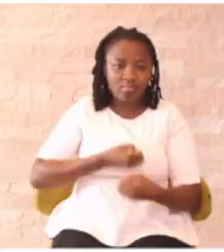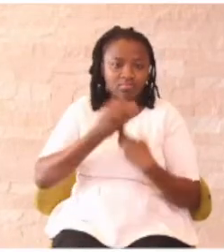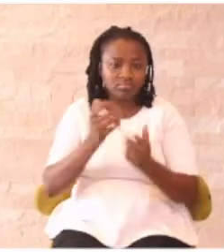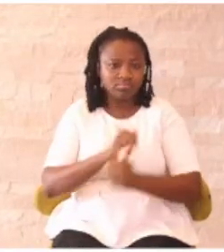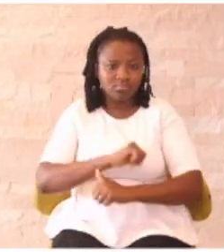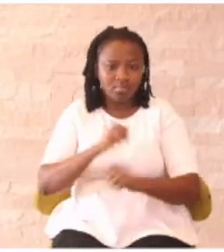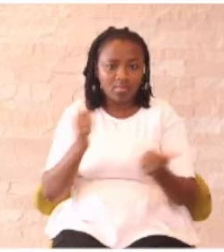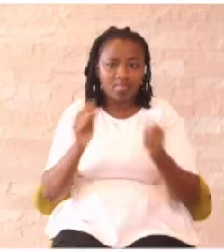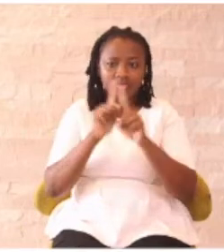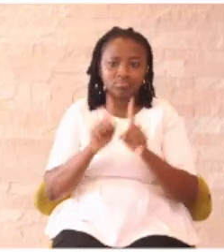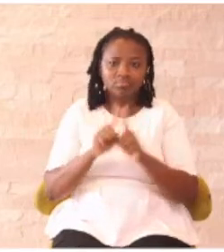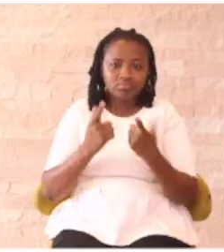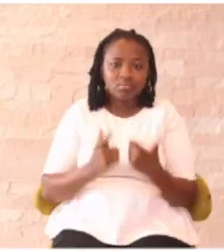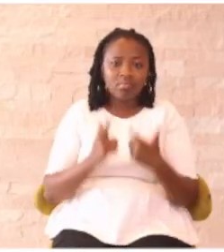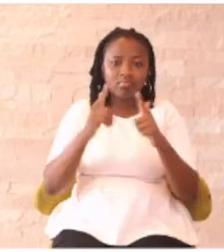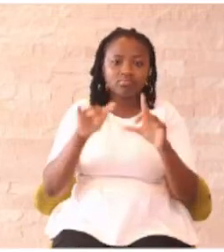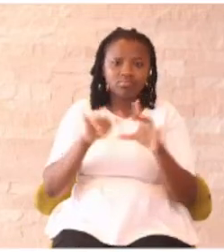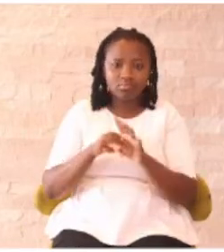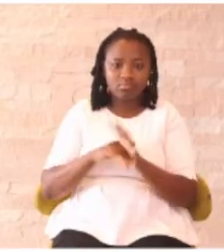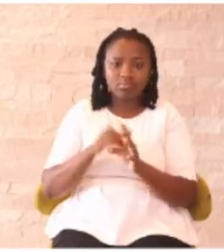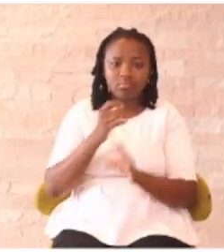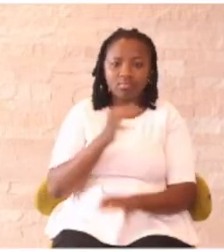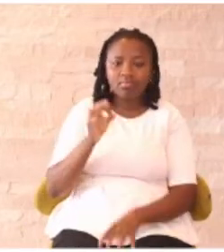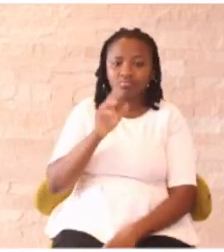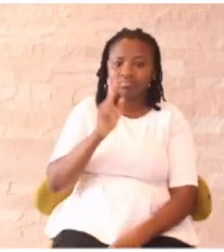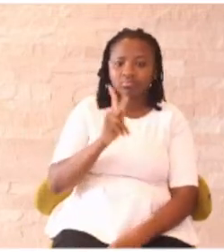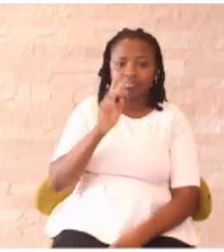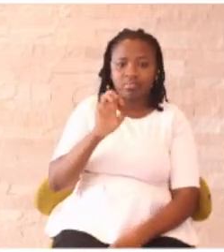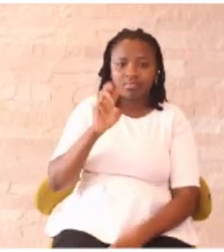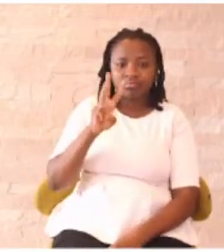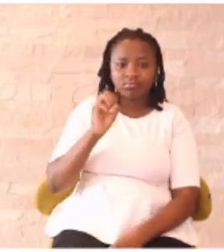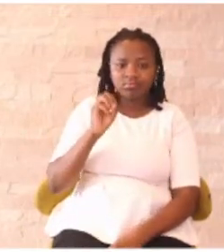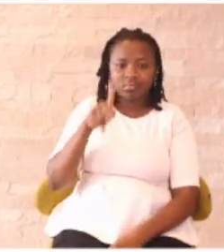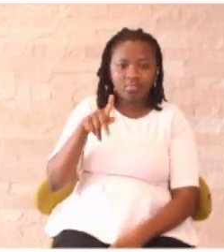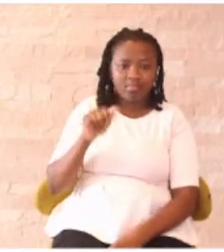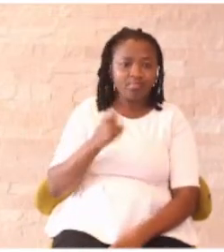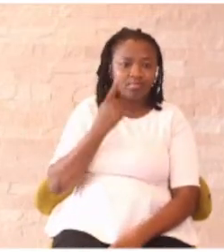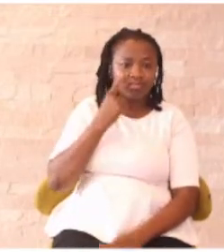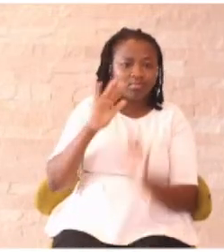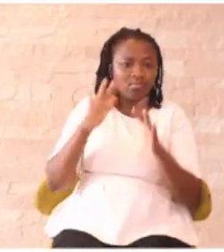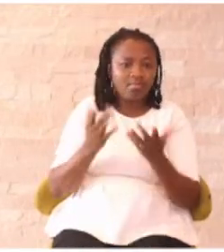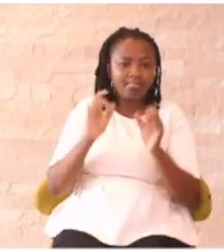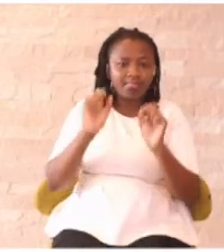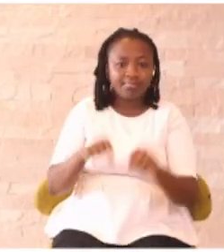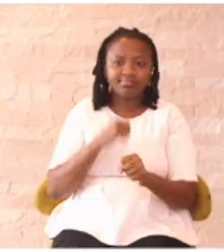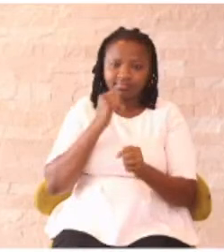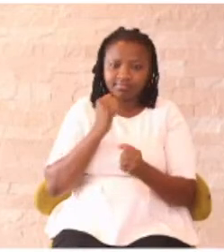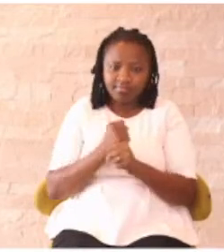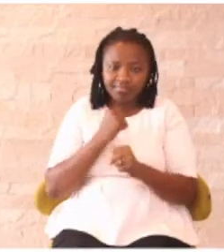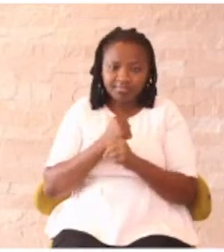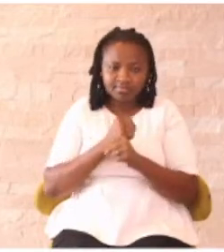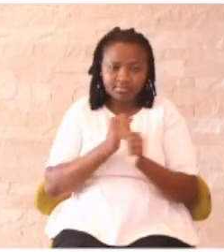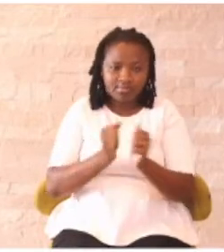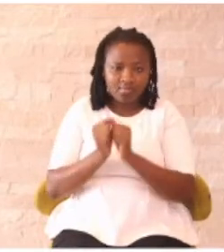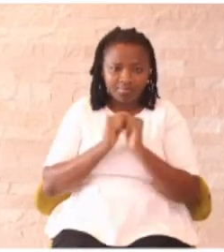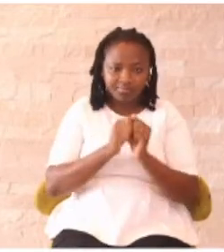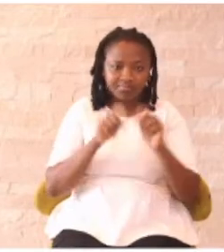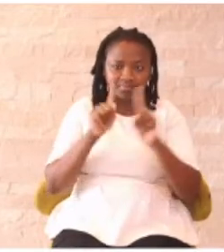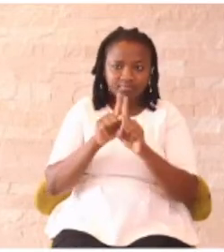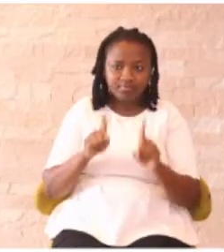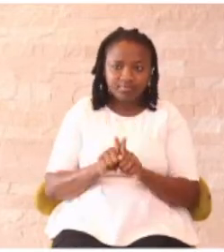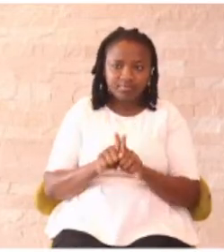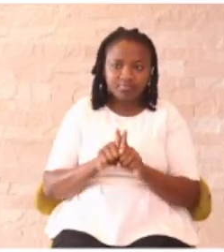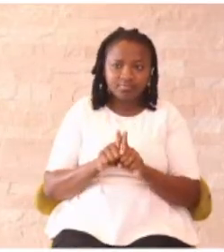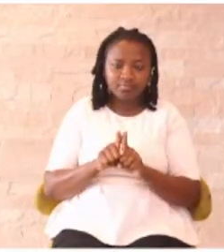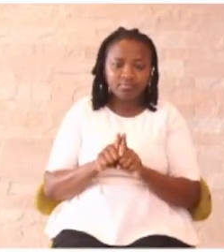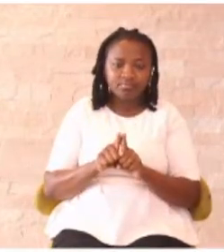the members of KEWOPA know how we can really work together and have the